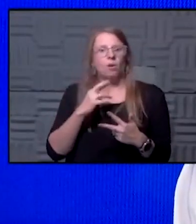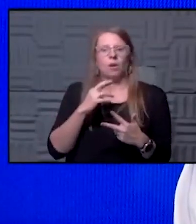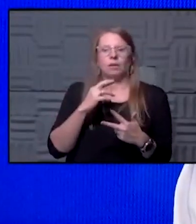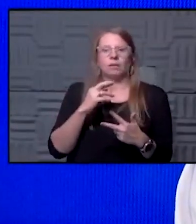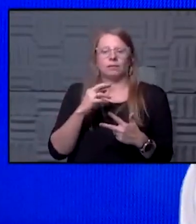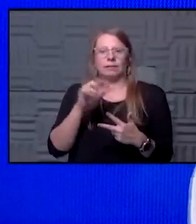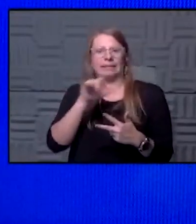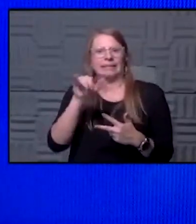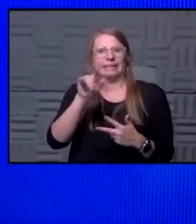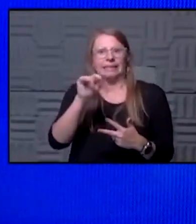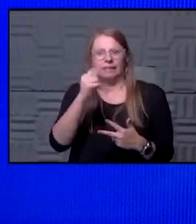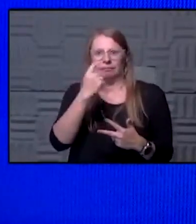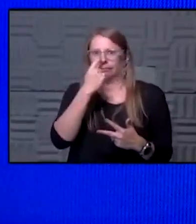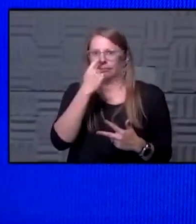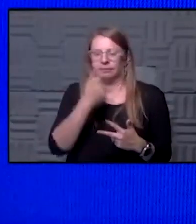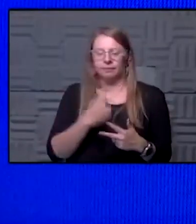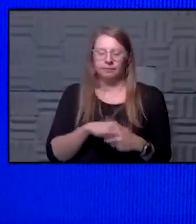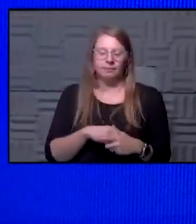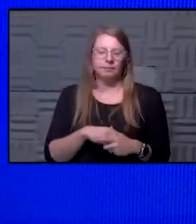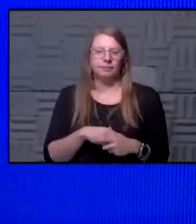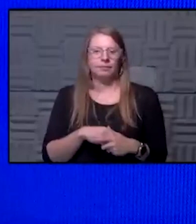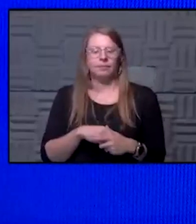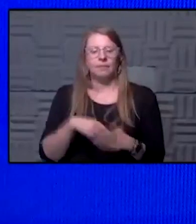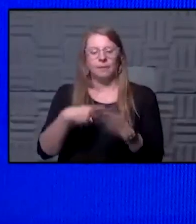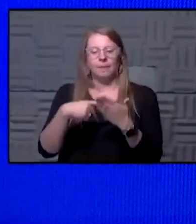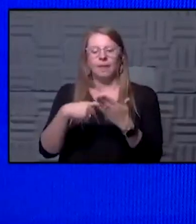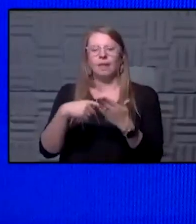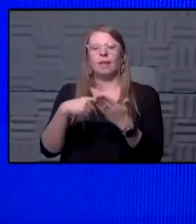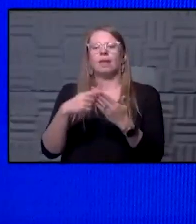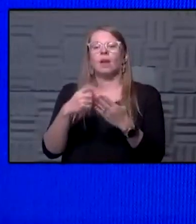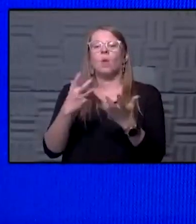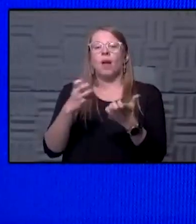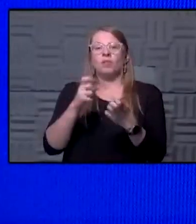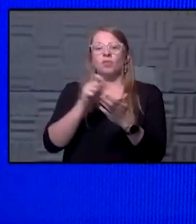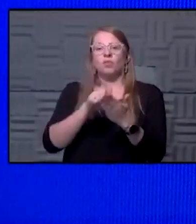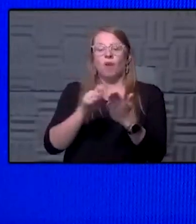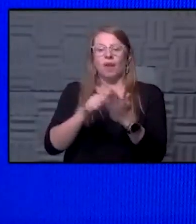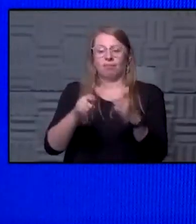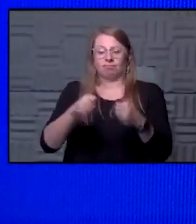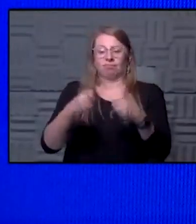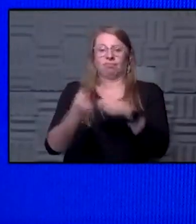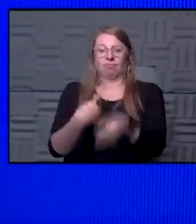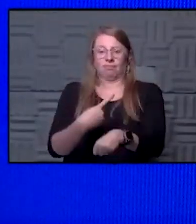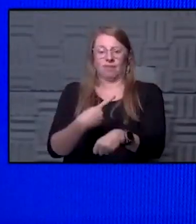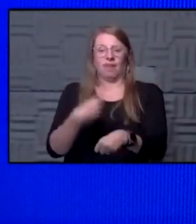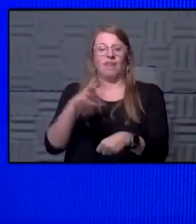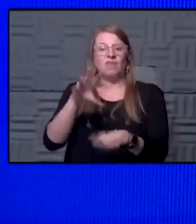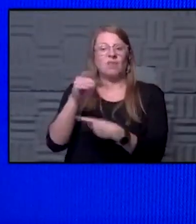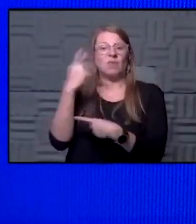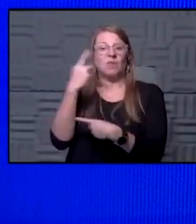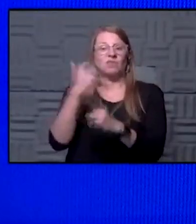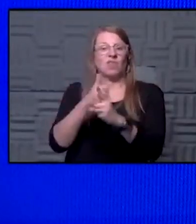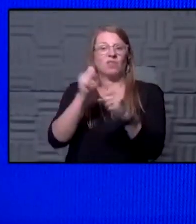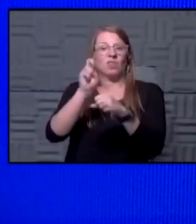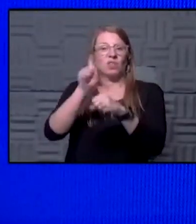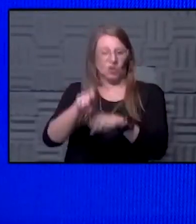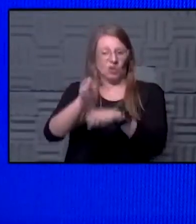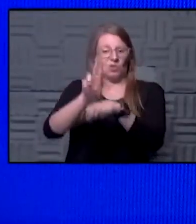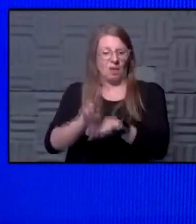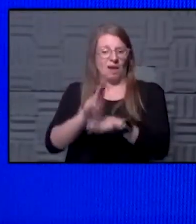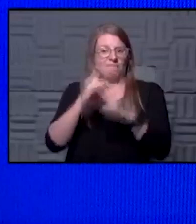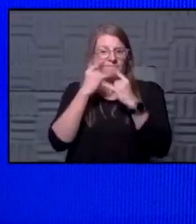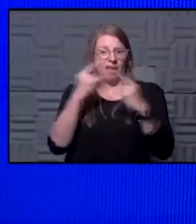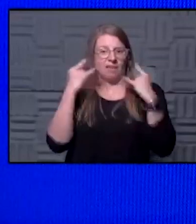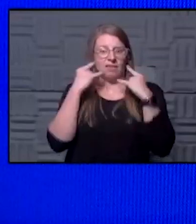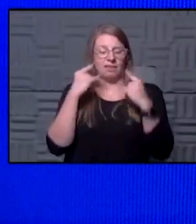We want you to write in and talk to us about the 50 reasons you think you should wear a mask. Hey, this has been great.